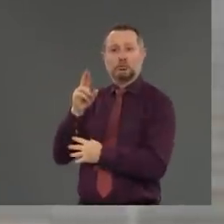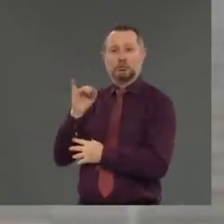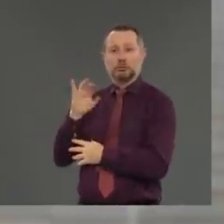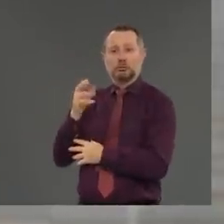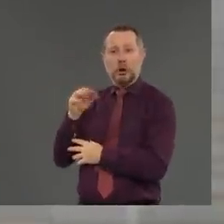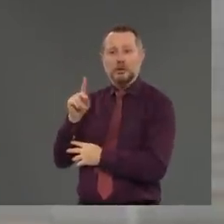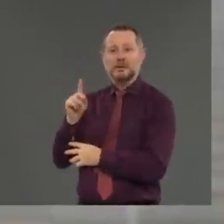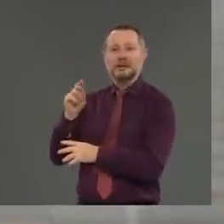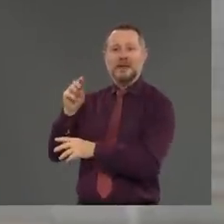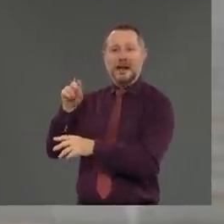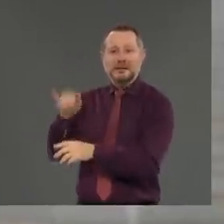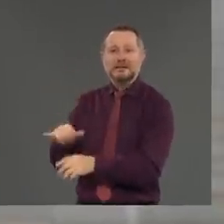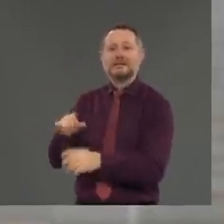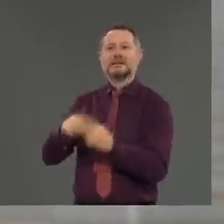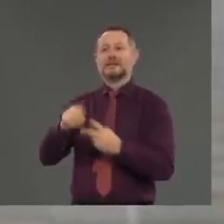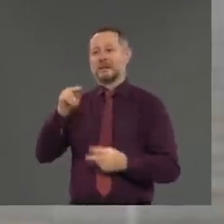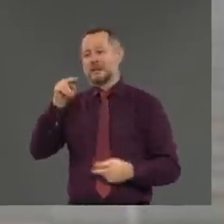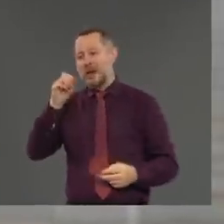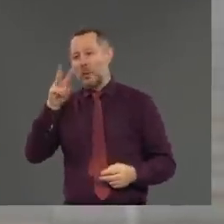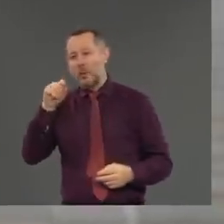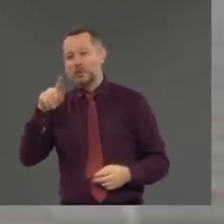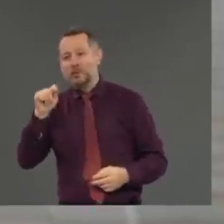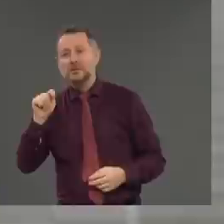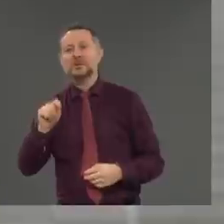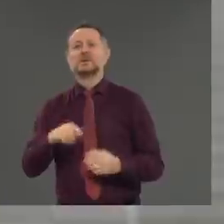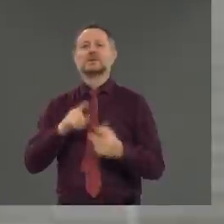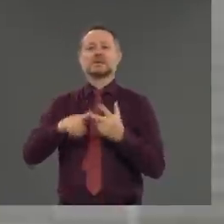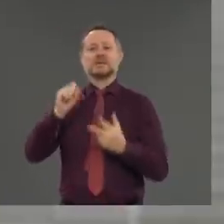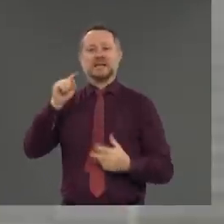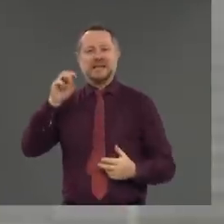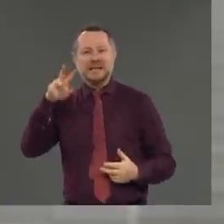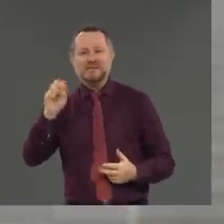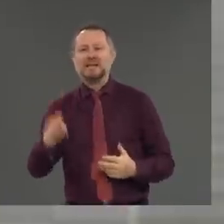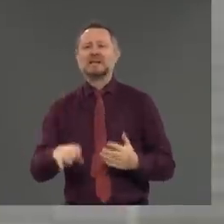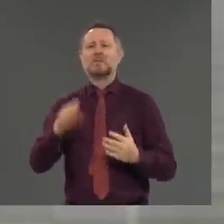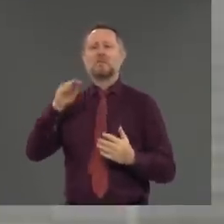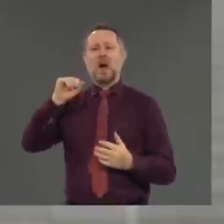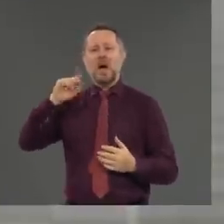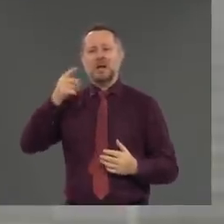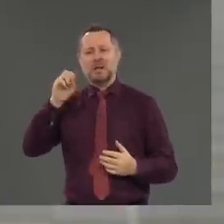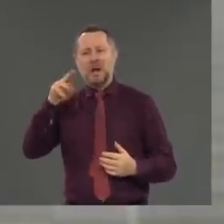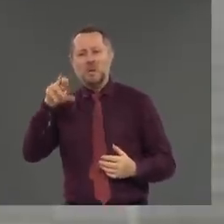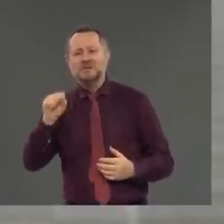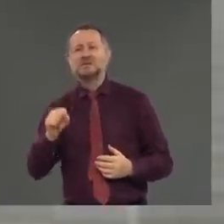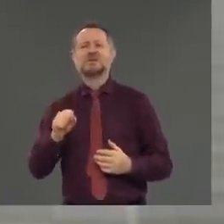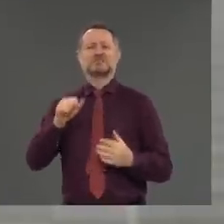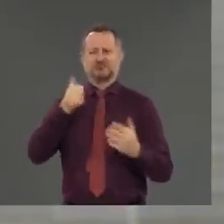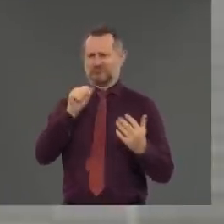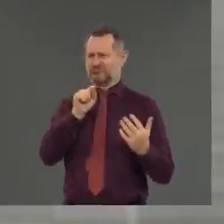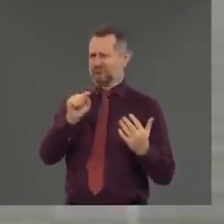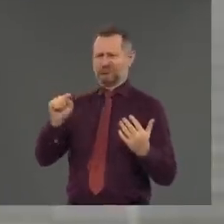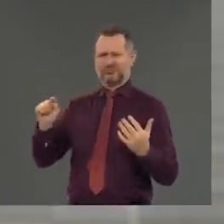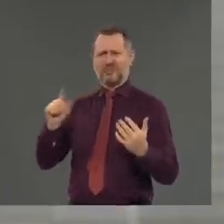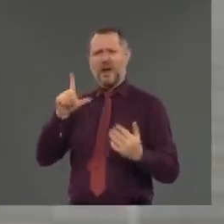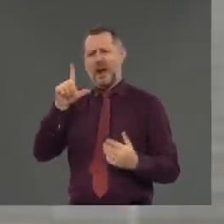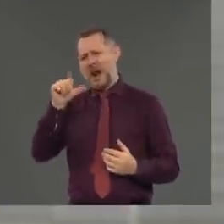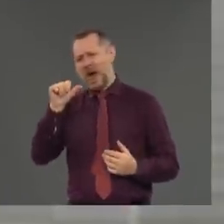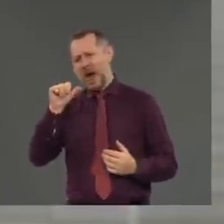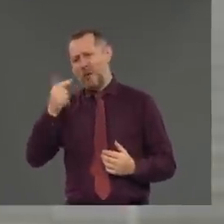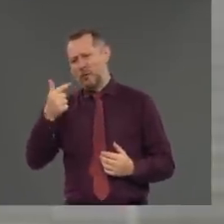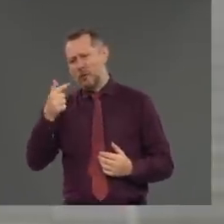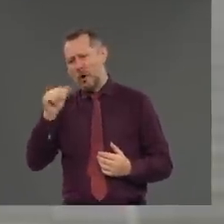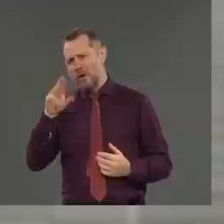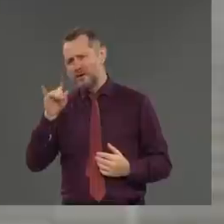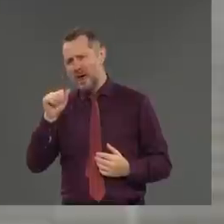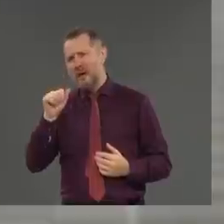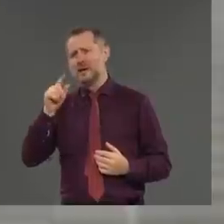and Stuart Steves, the CEO of LaGuardia Gateway Partners. LaGuardia Gateway Partners, congratulations. You did a